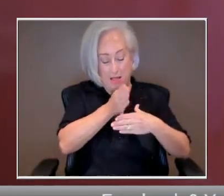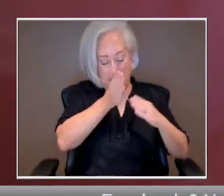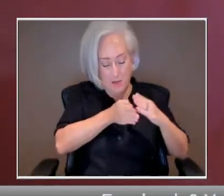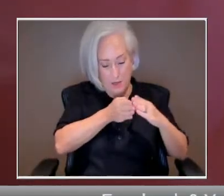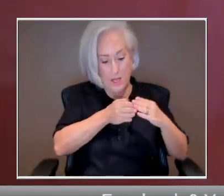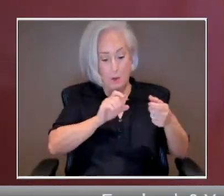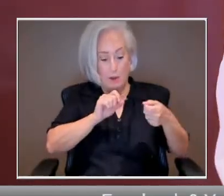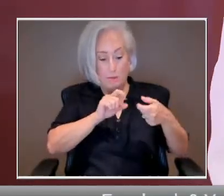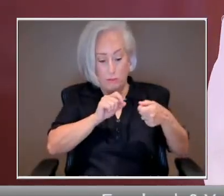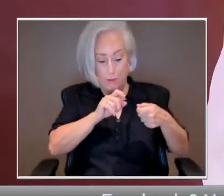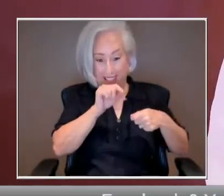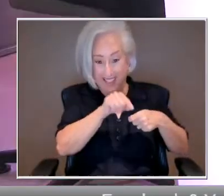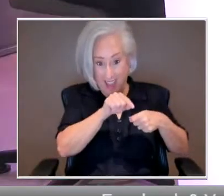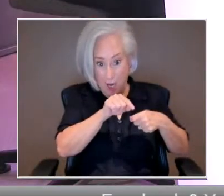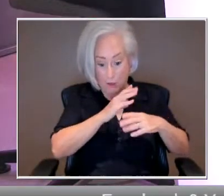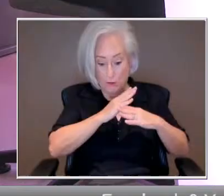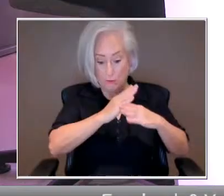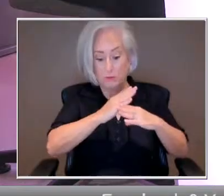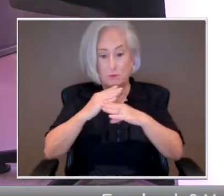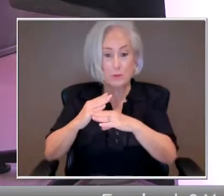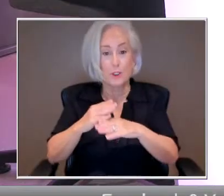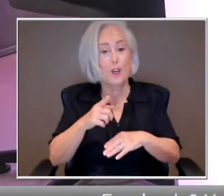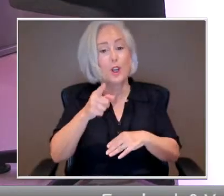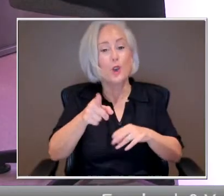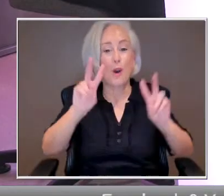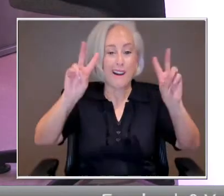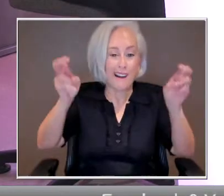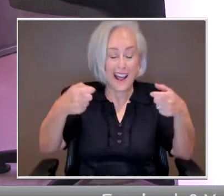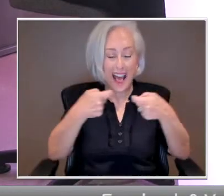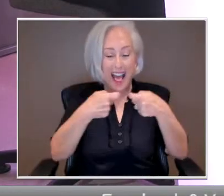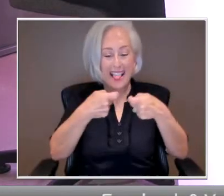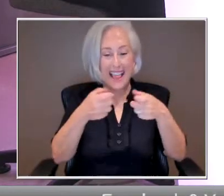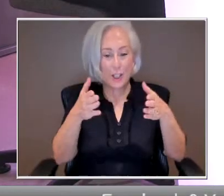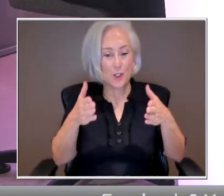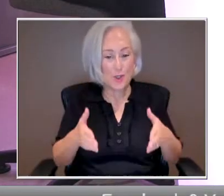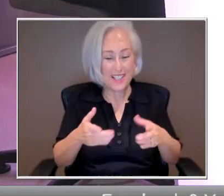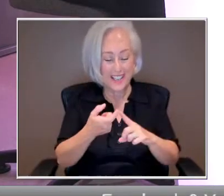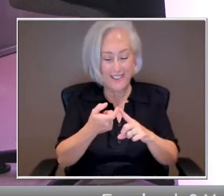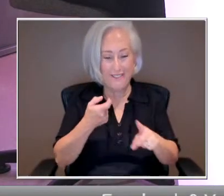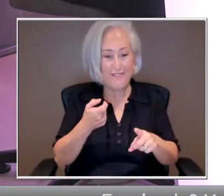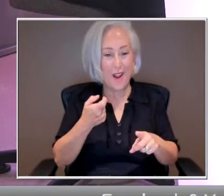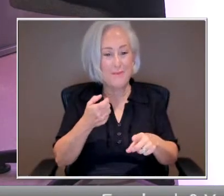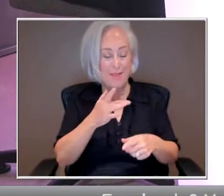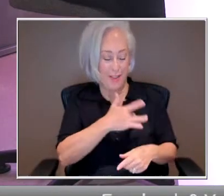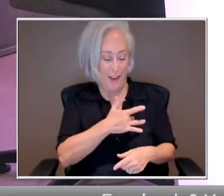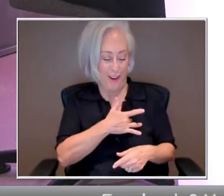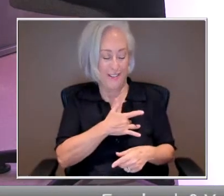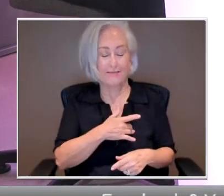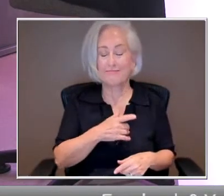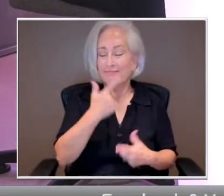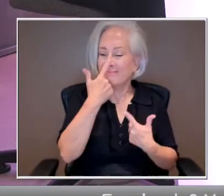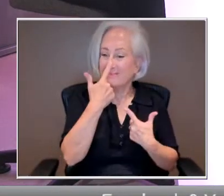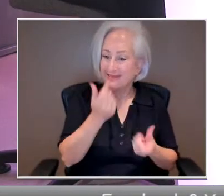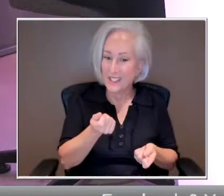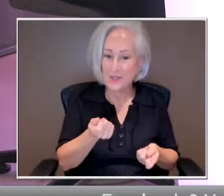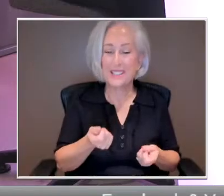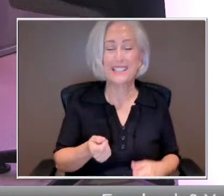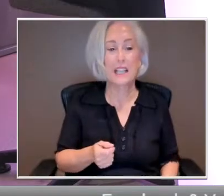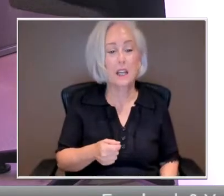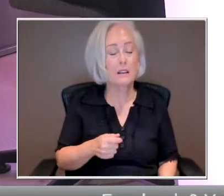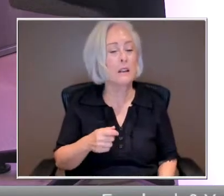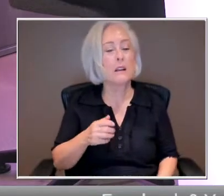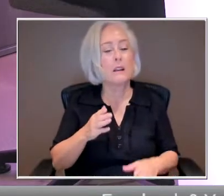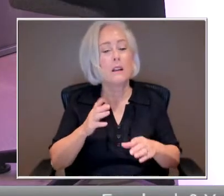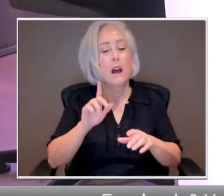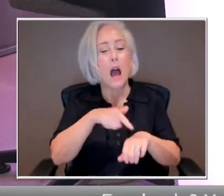cauterize it. You are electricians of the heart. That is right. That is so interesting. How long after your ablation did